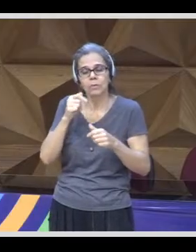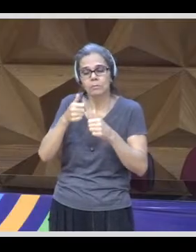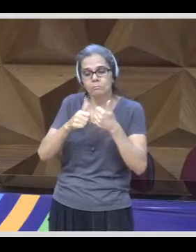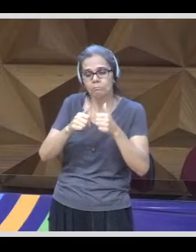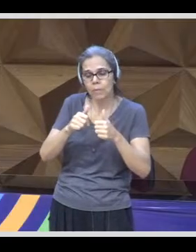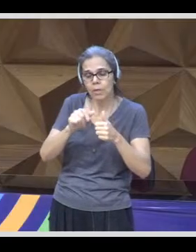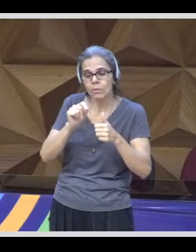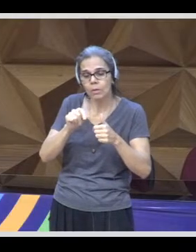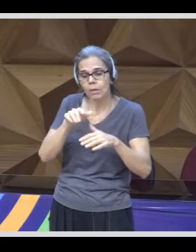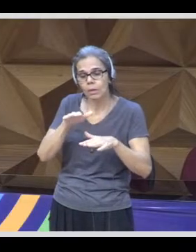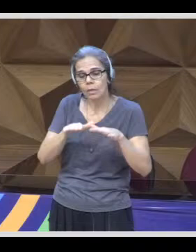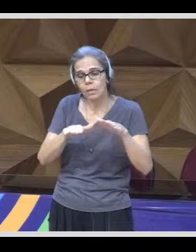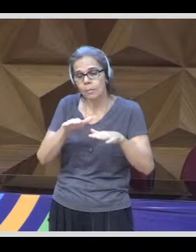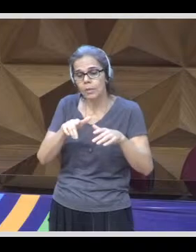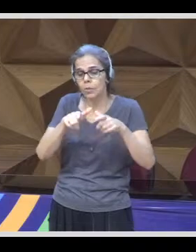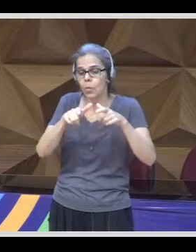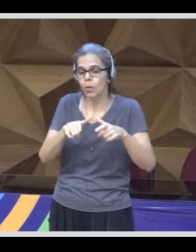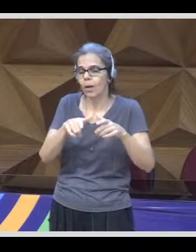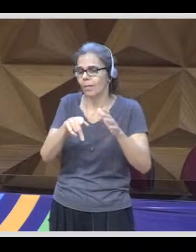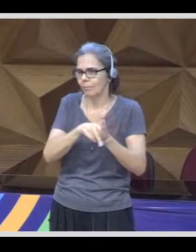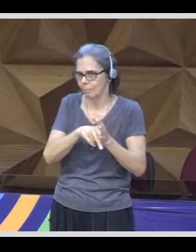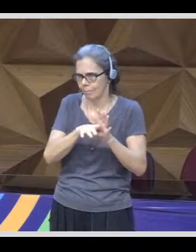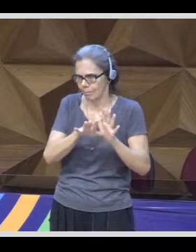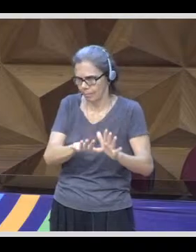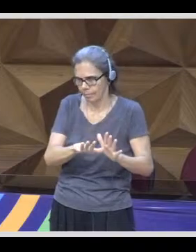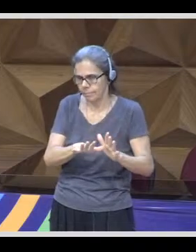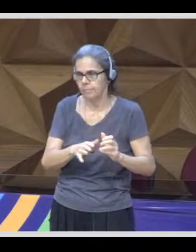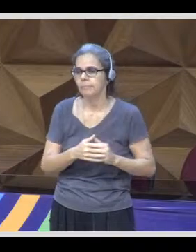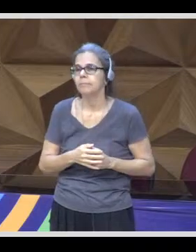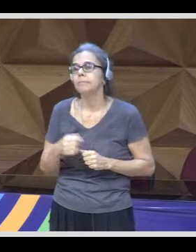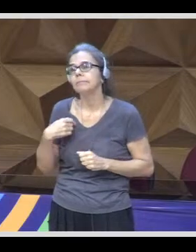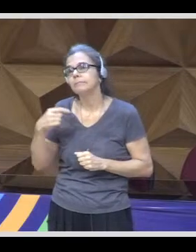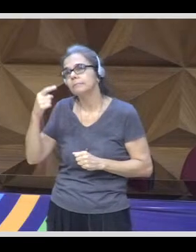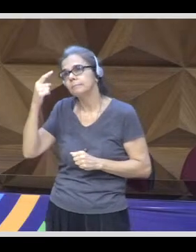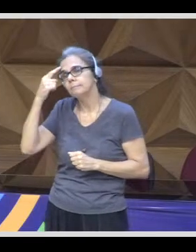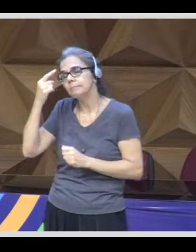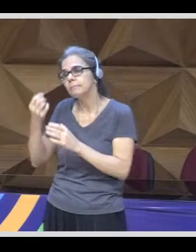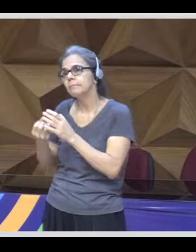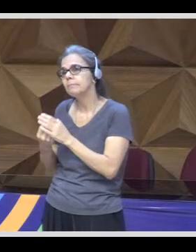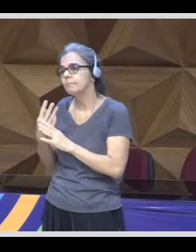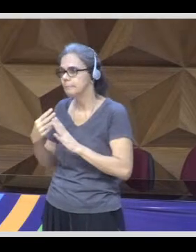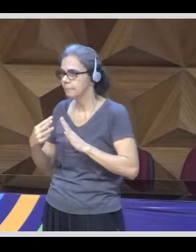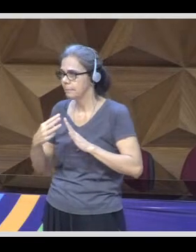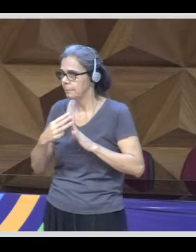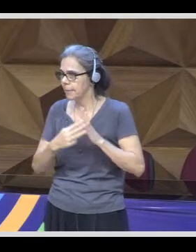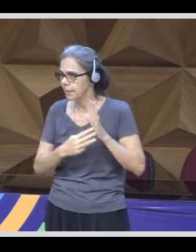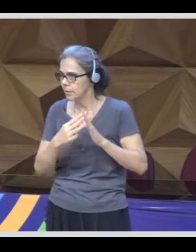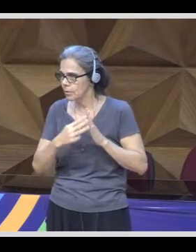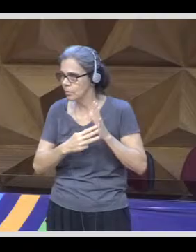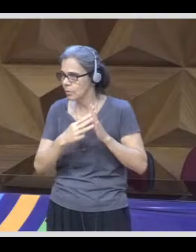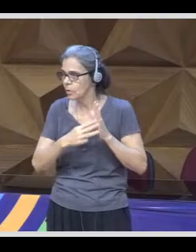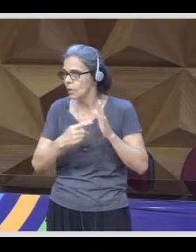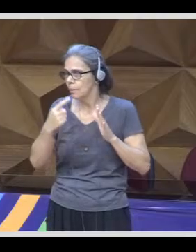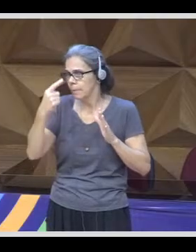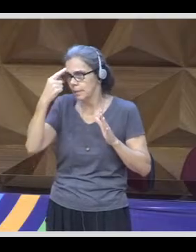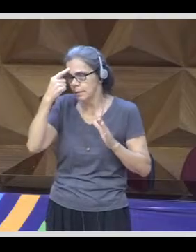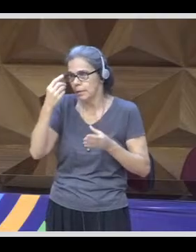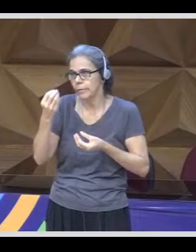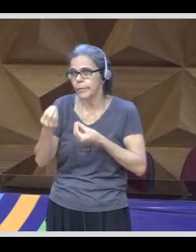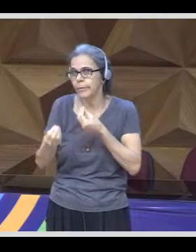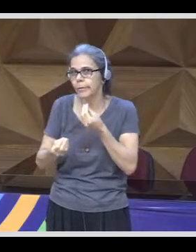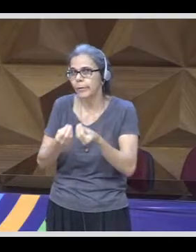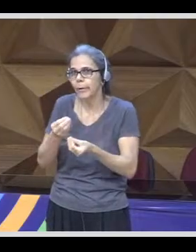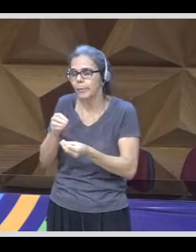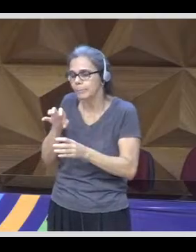try to propose a methodology to choose a backbone extraction method for a given phenomena. And that's what we did